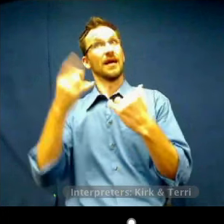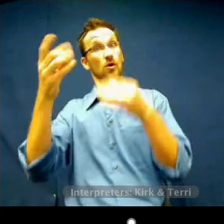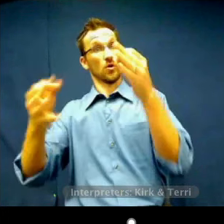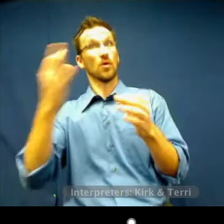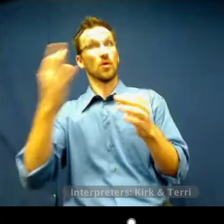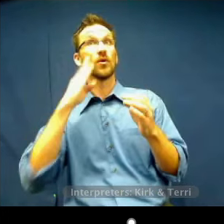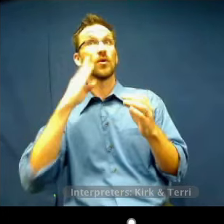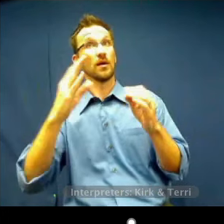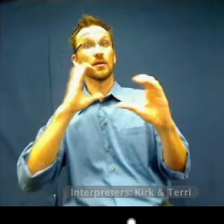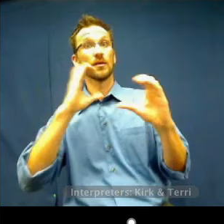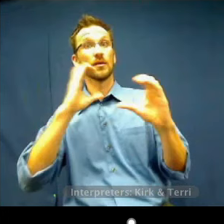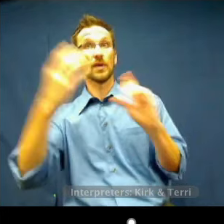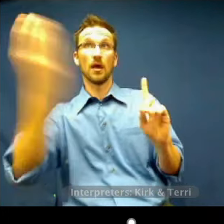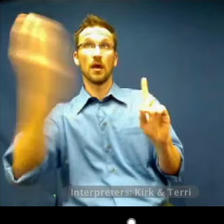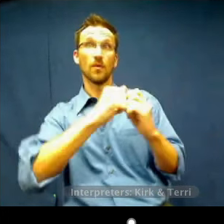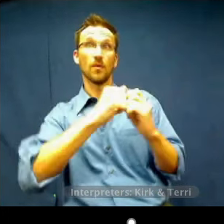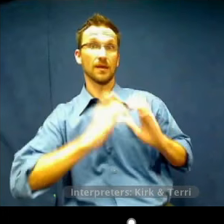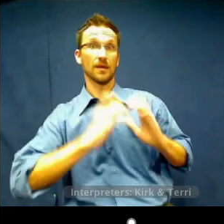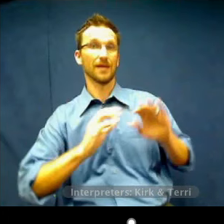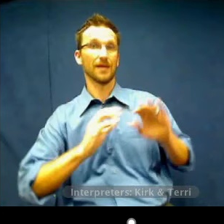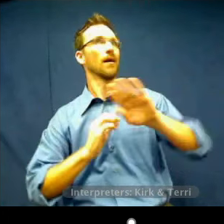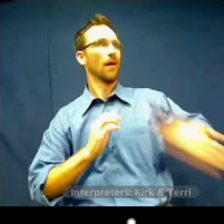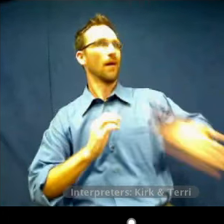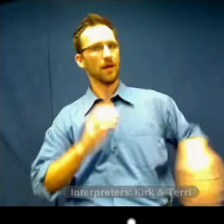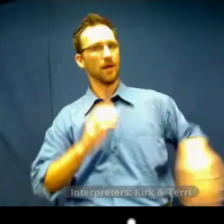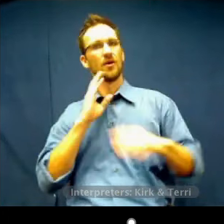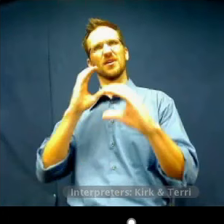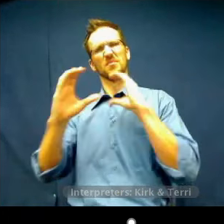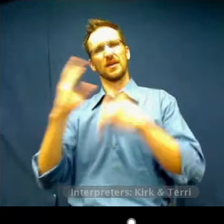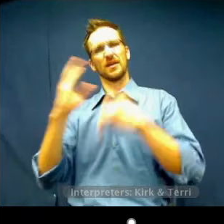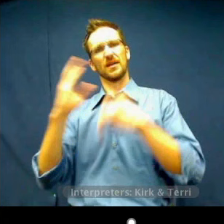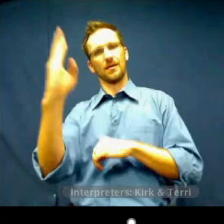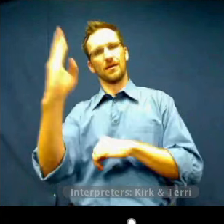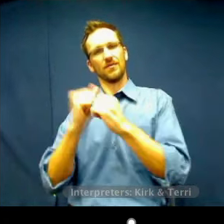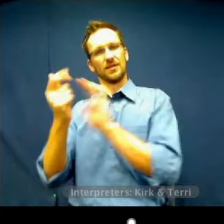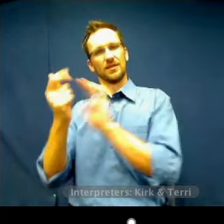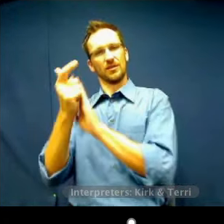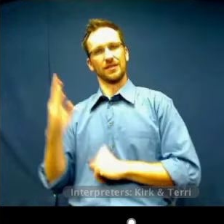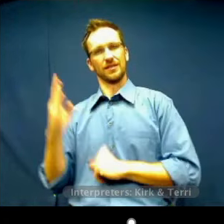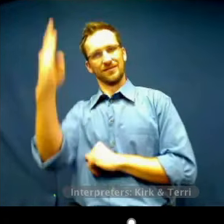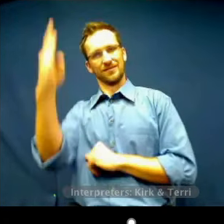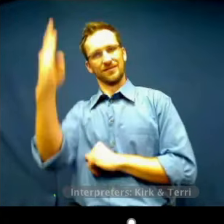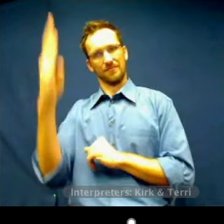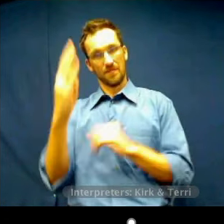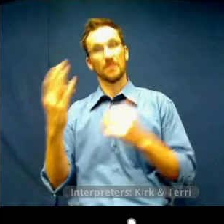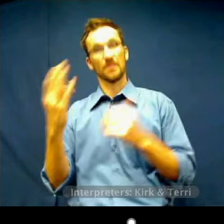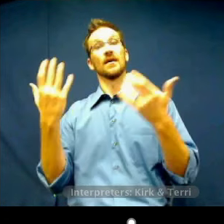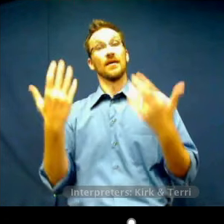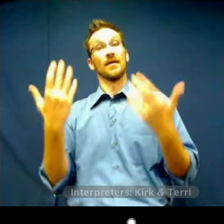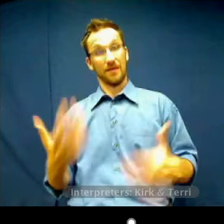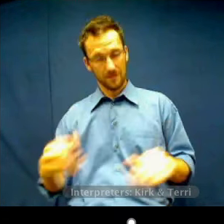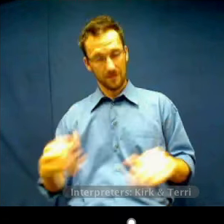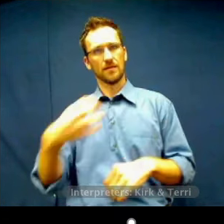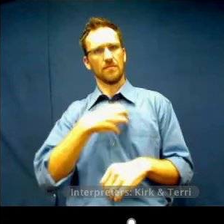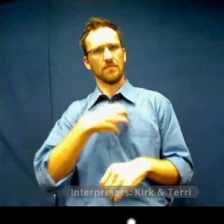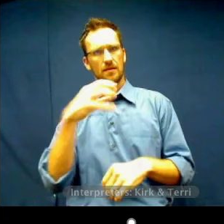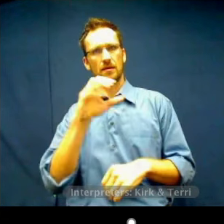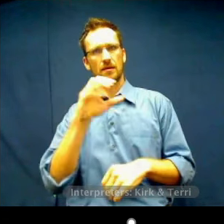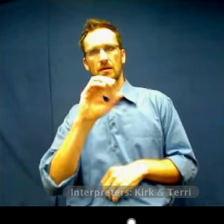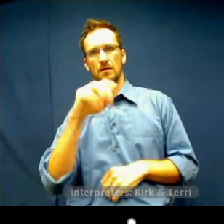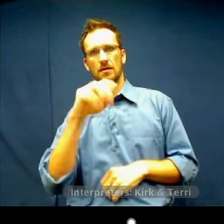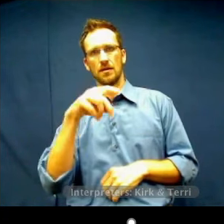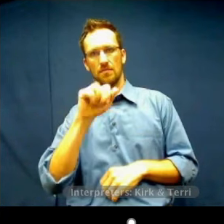attorney. So then there's a complaint filed, and you set forth in the complaint what it is